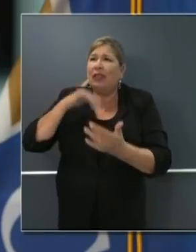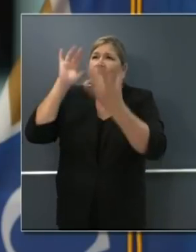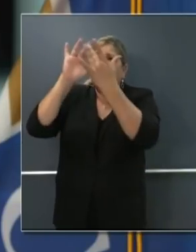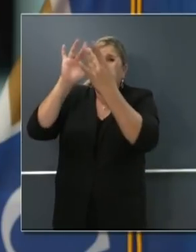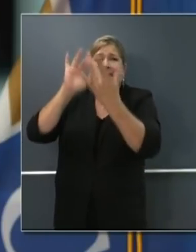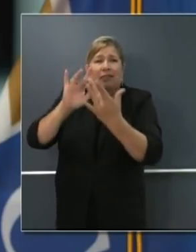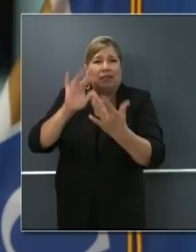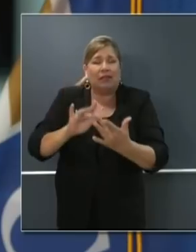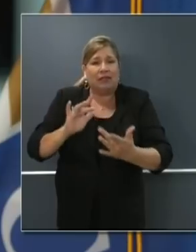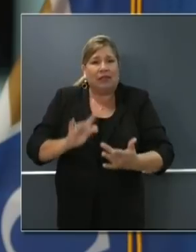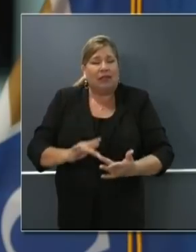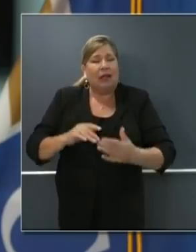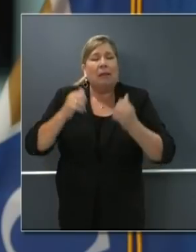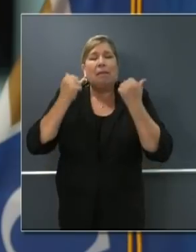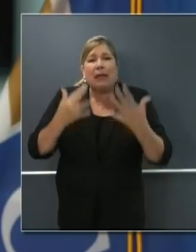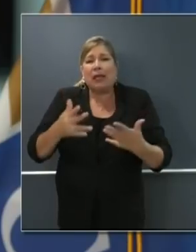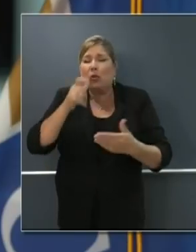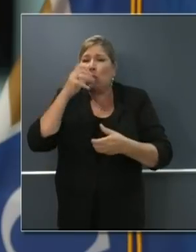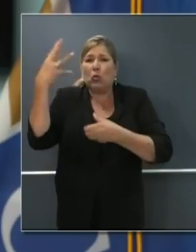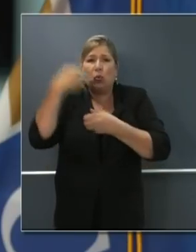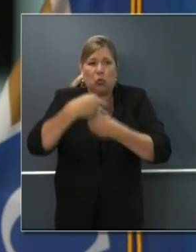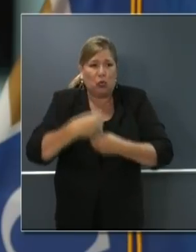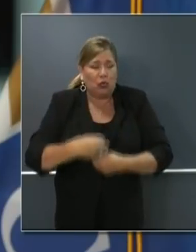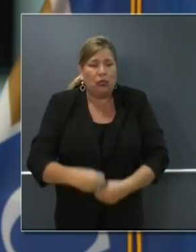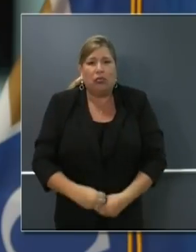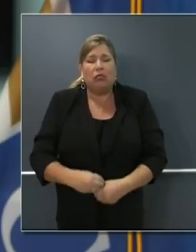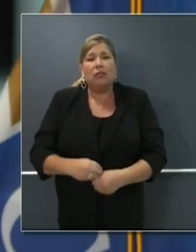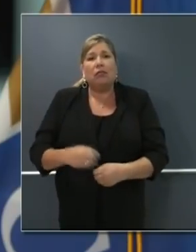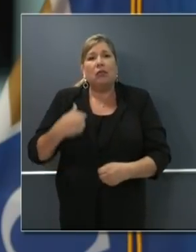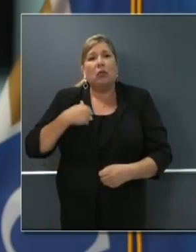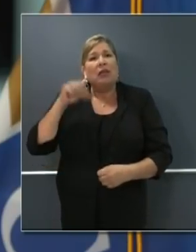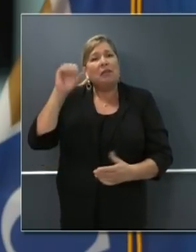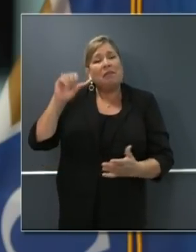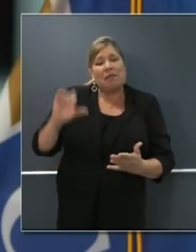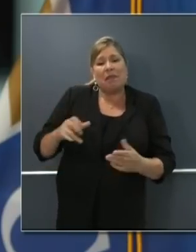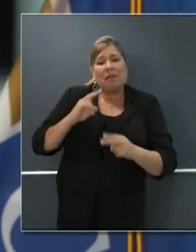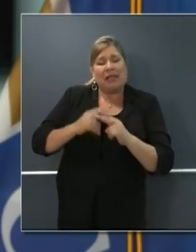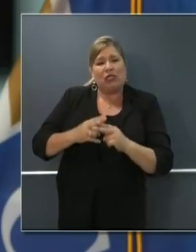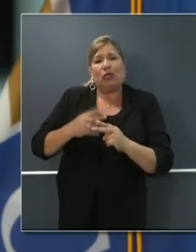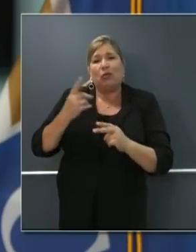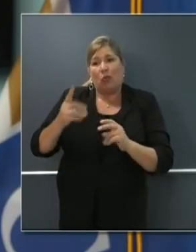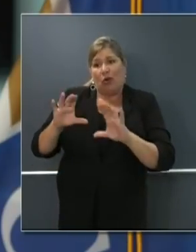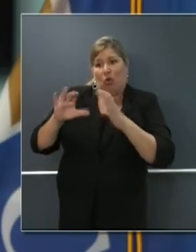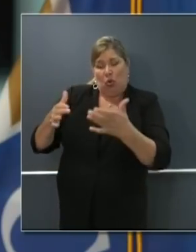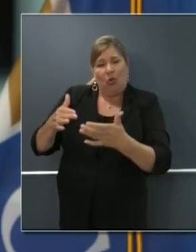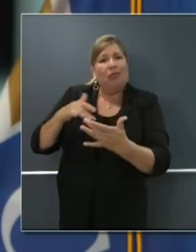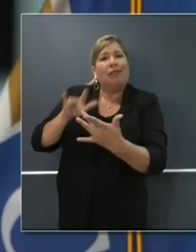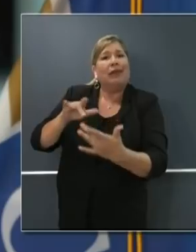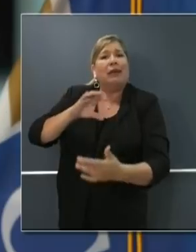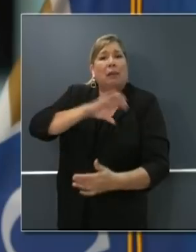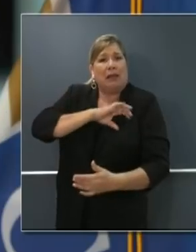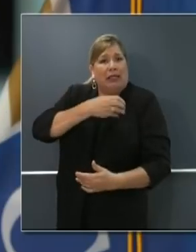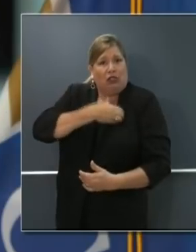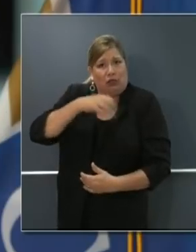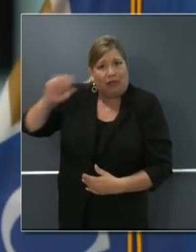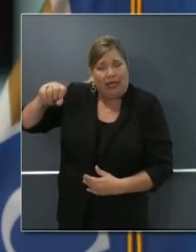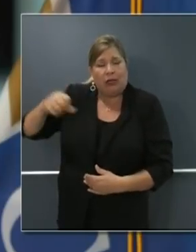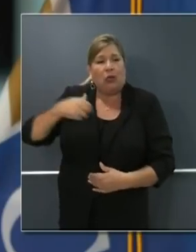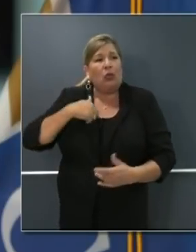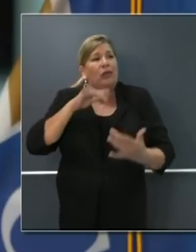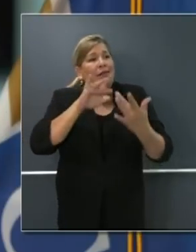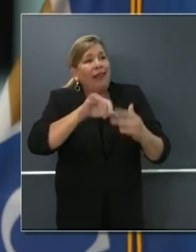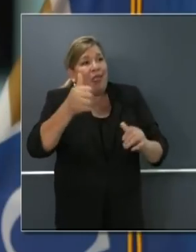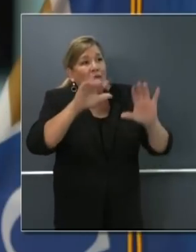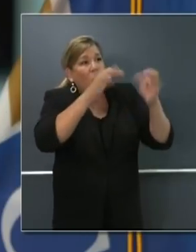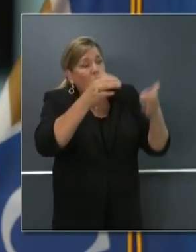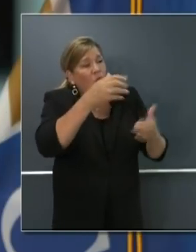kinds of stakeholders. And we mentioned some of them yesterday, and that was one group. We reached out to a lot of other groups, getting their feedback, their